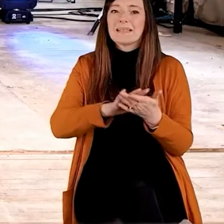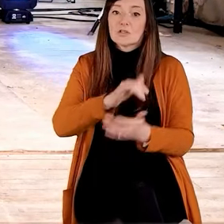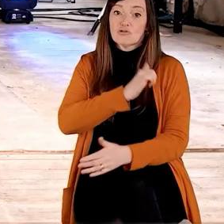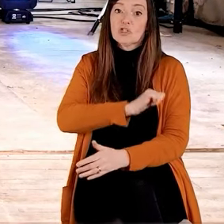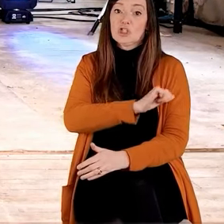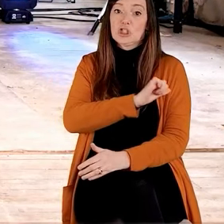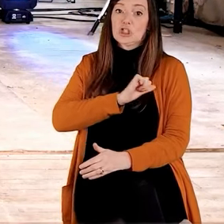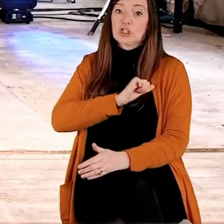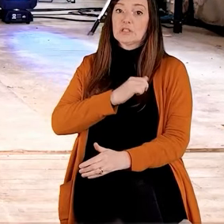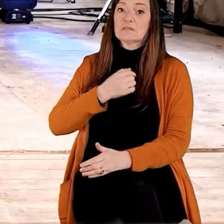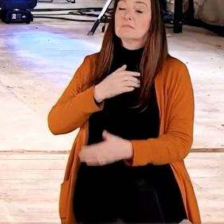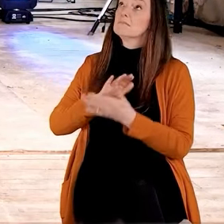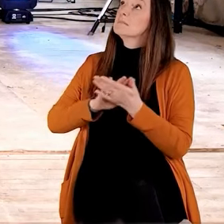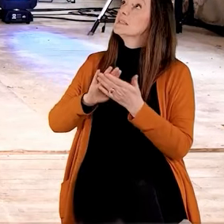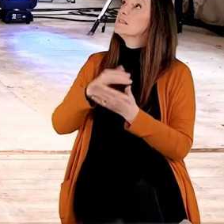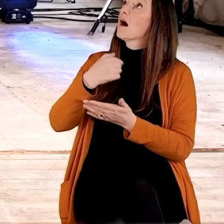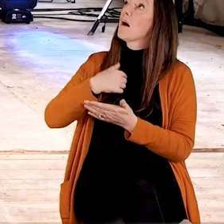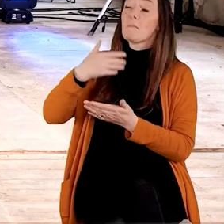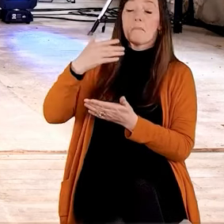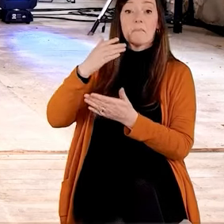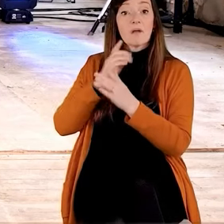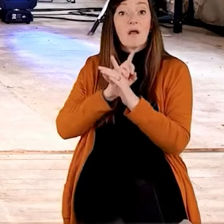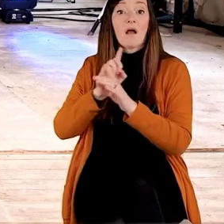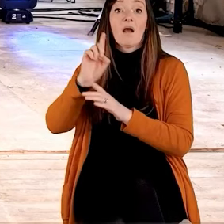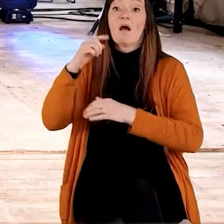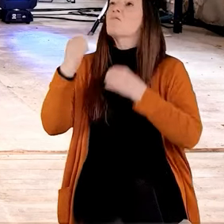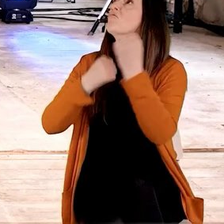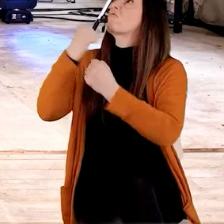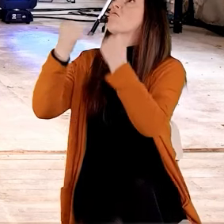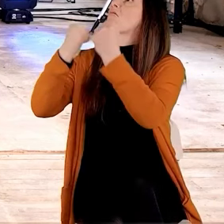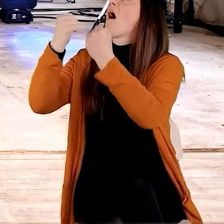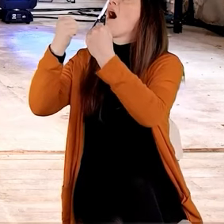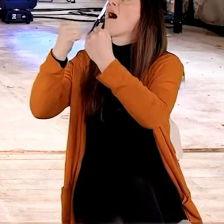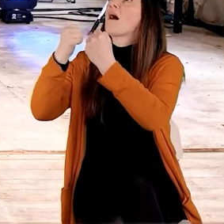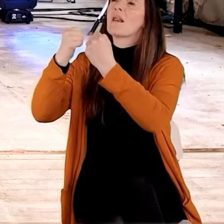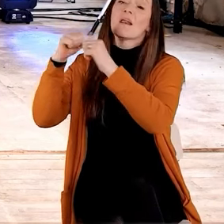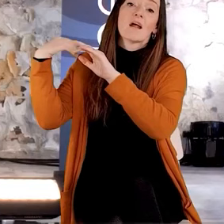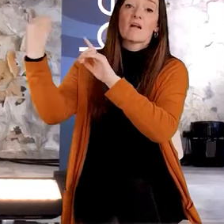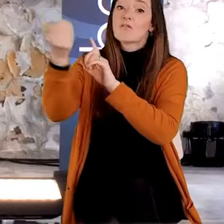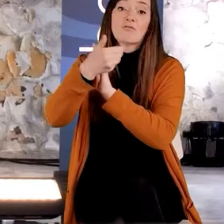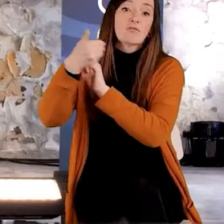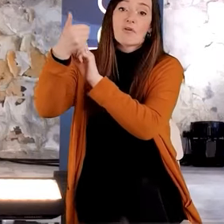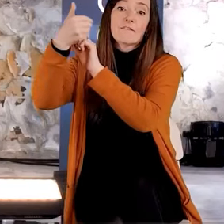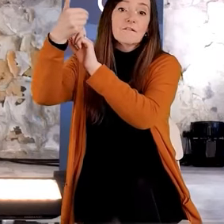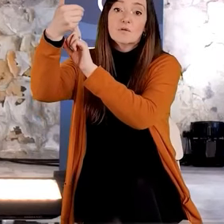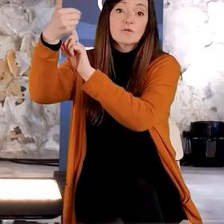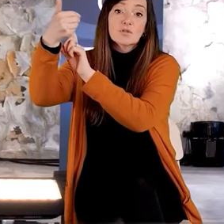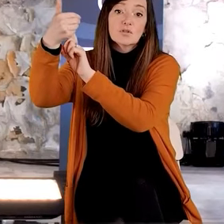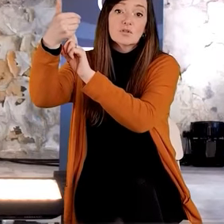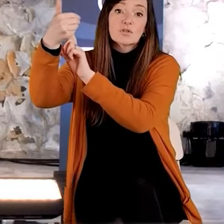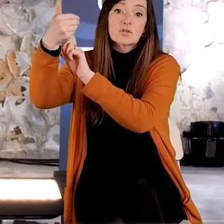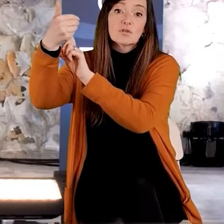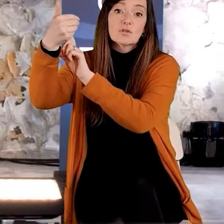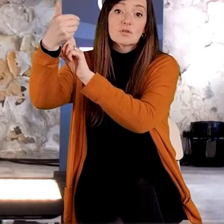we need to take refuge. Take refuge. And he says, as he prays for his people, he says, let all who take refuge in